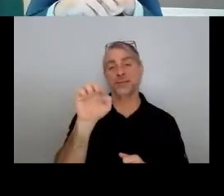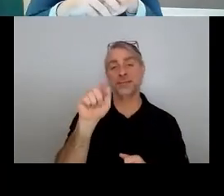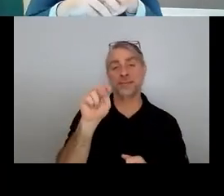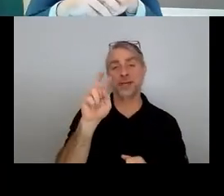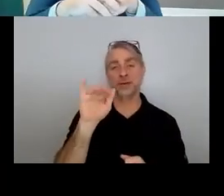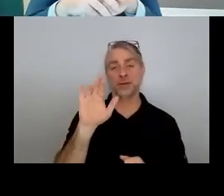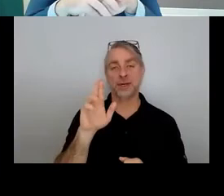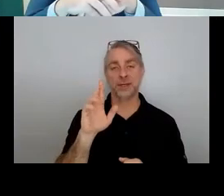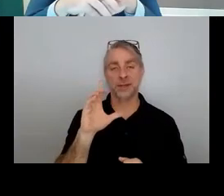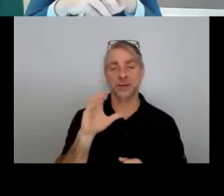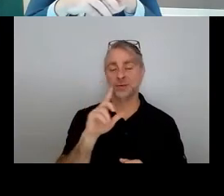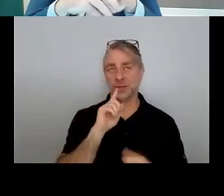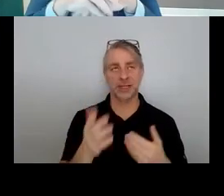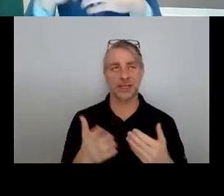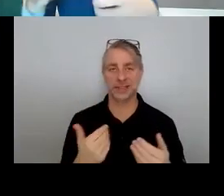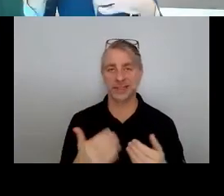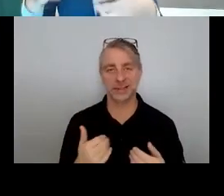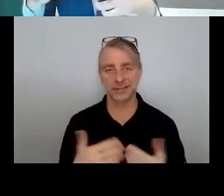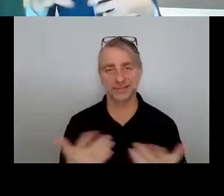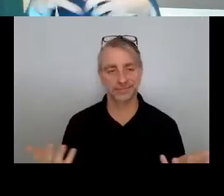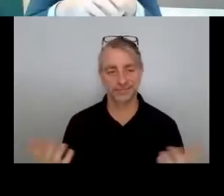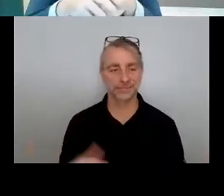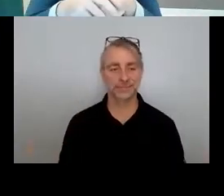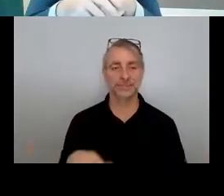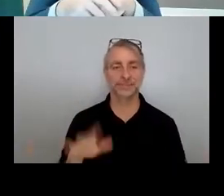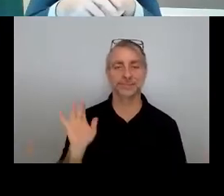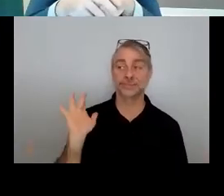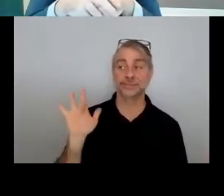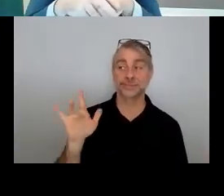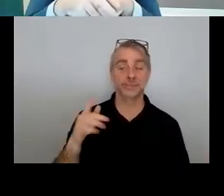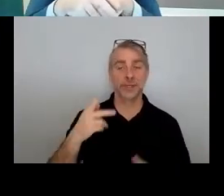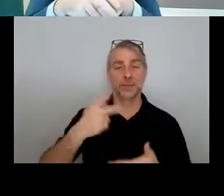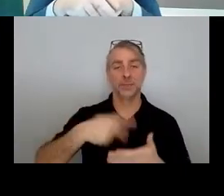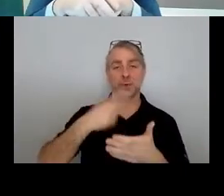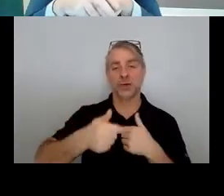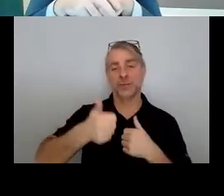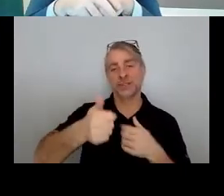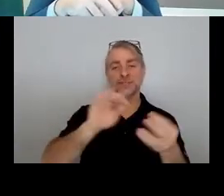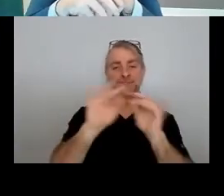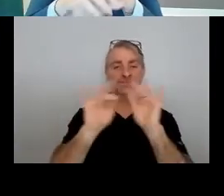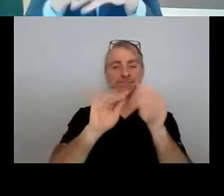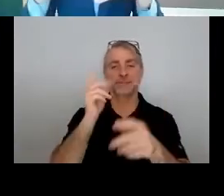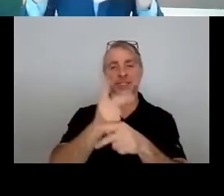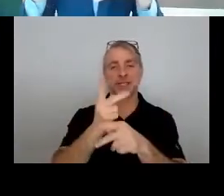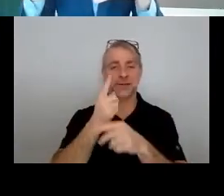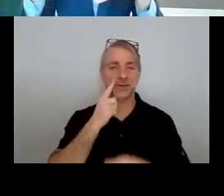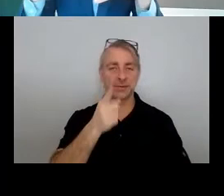screen right now, but it's a very simple procedure to do so.